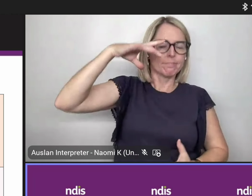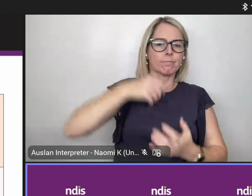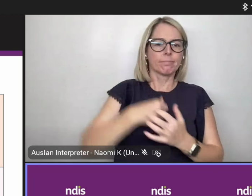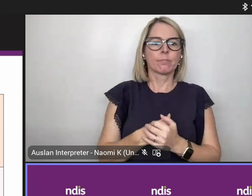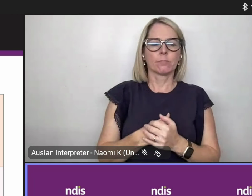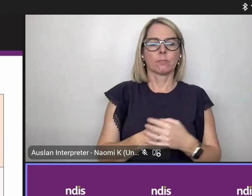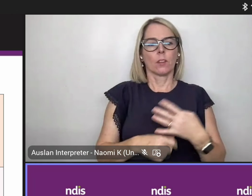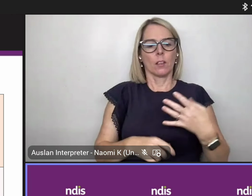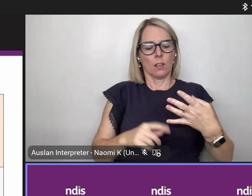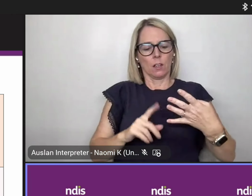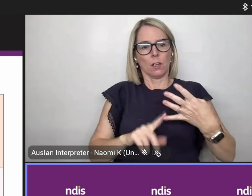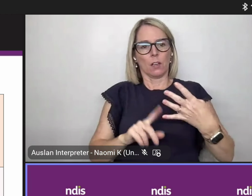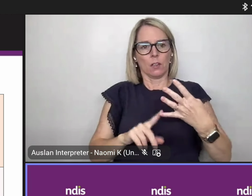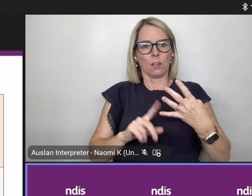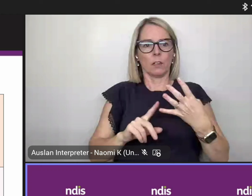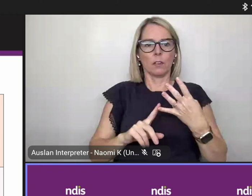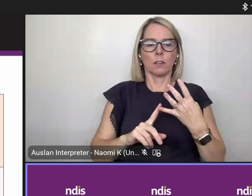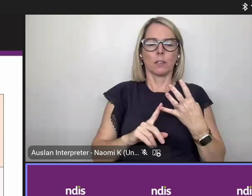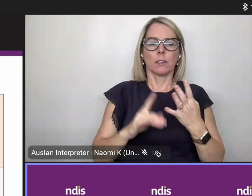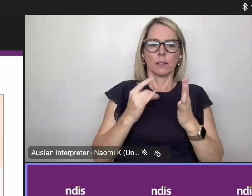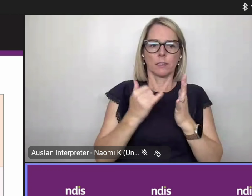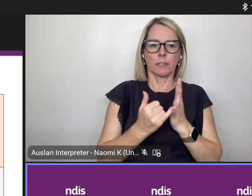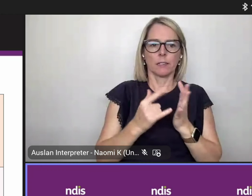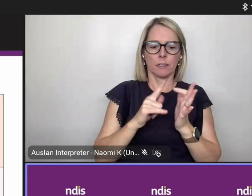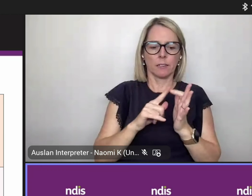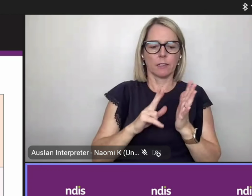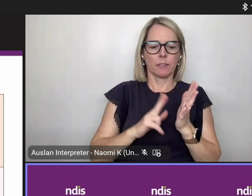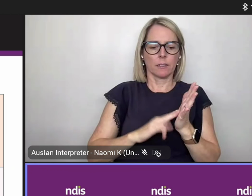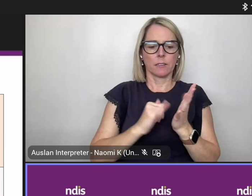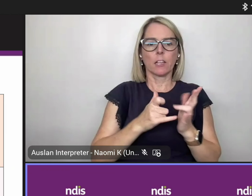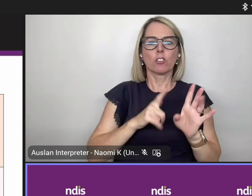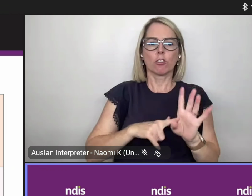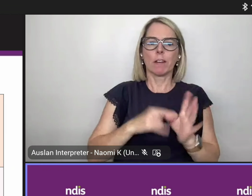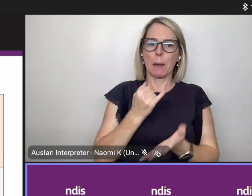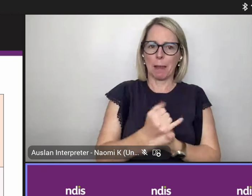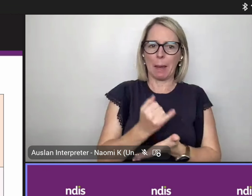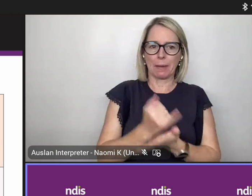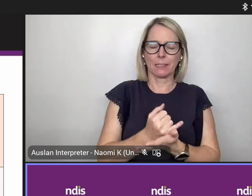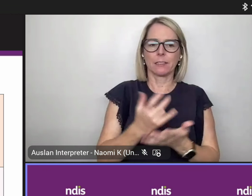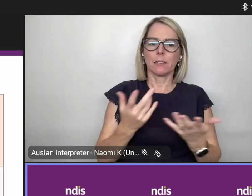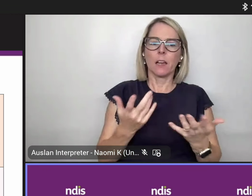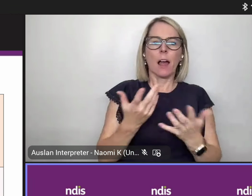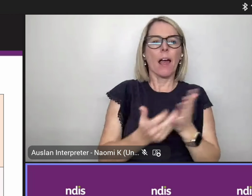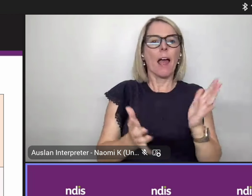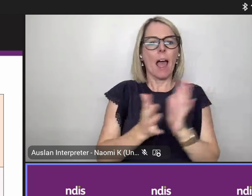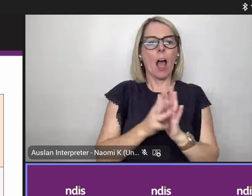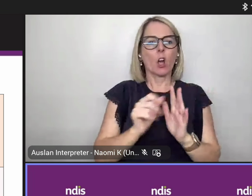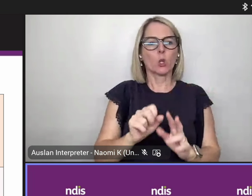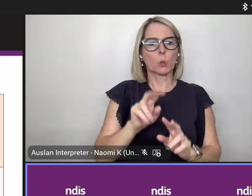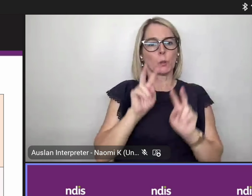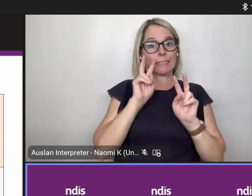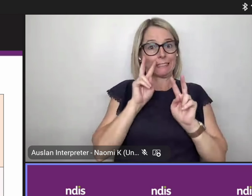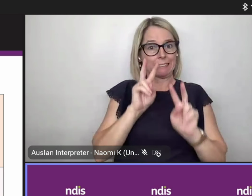Sensory impairments, how you see and hear. Sensory impairments often relate to hearing or vision loss, but